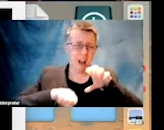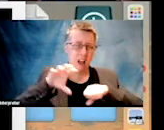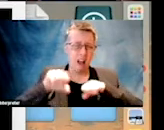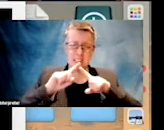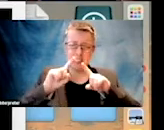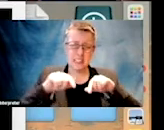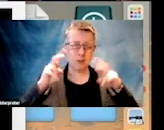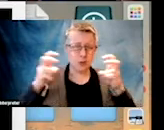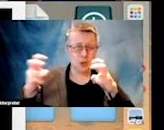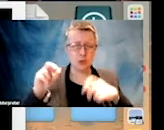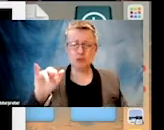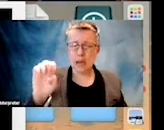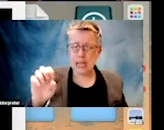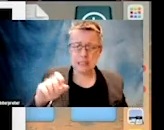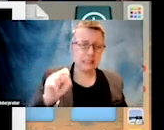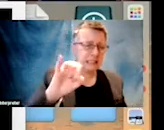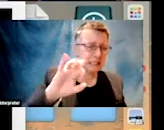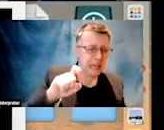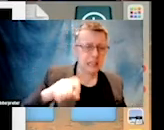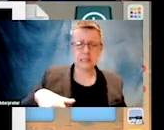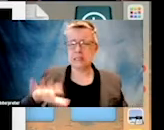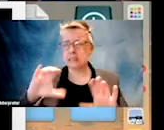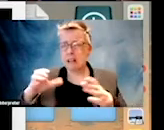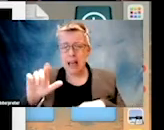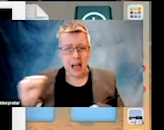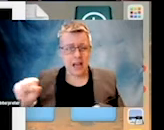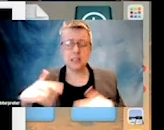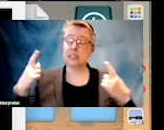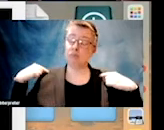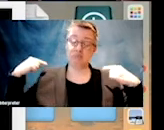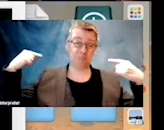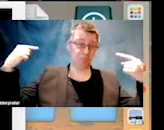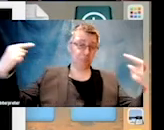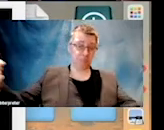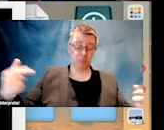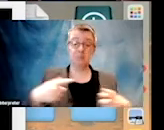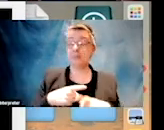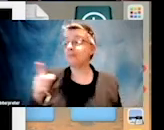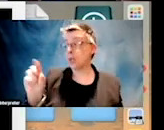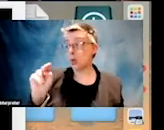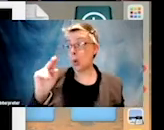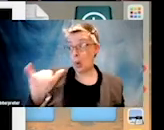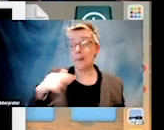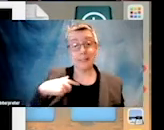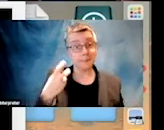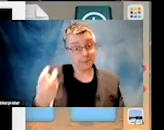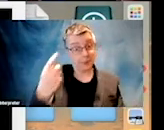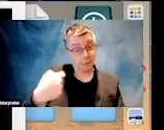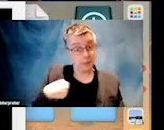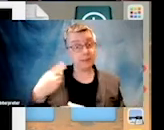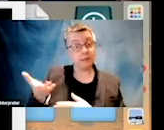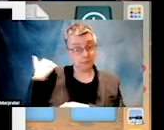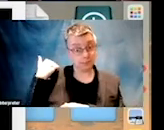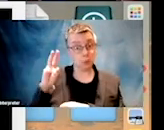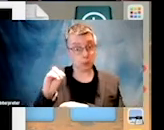sex and race and class from day one. And, um, so Nomi sat for me back in 2007.